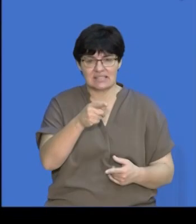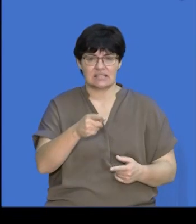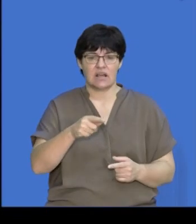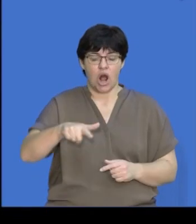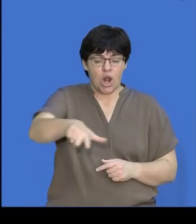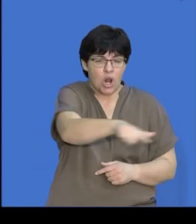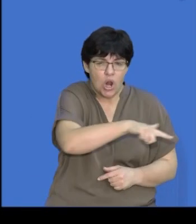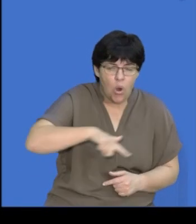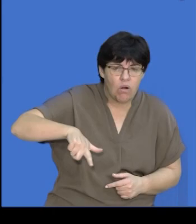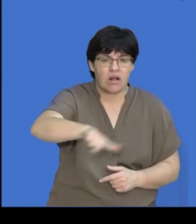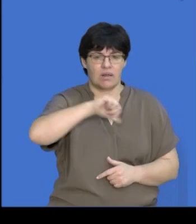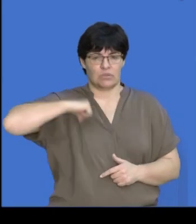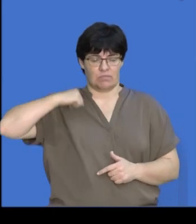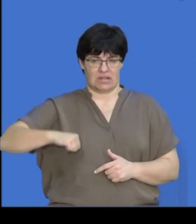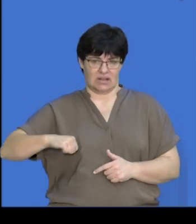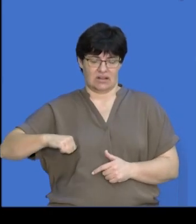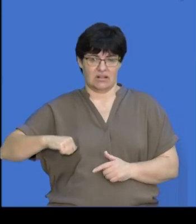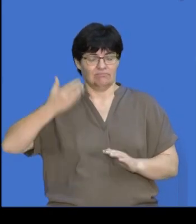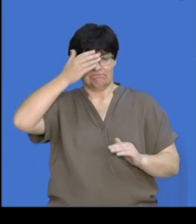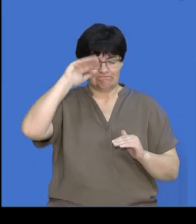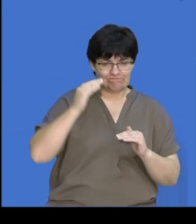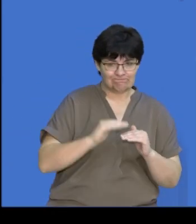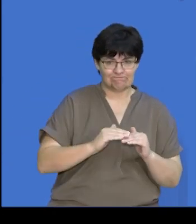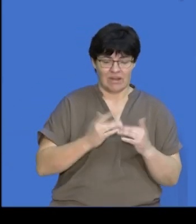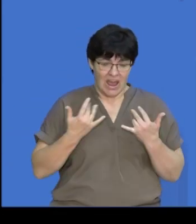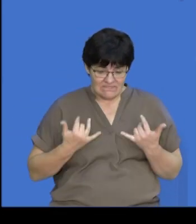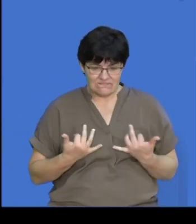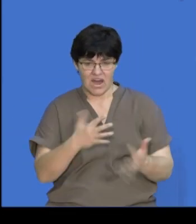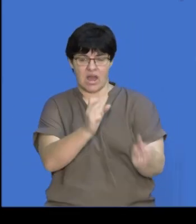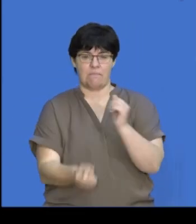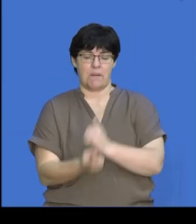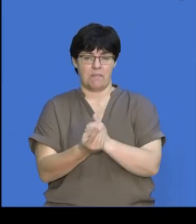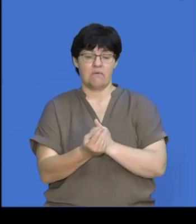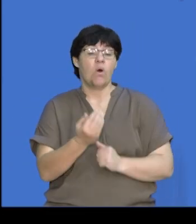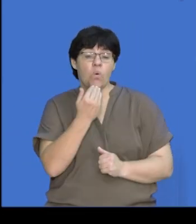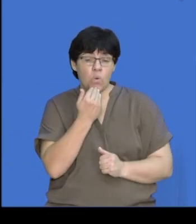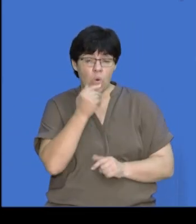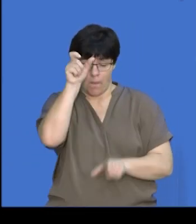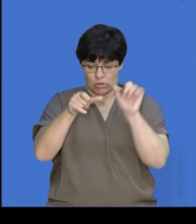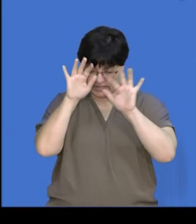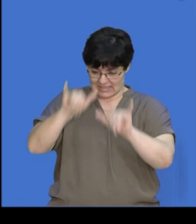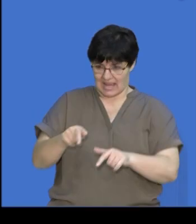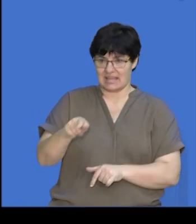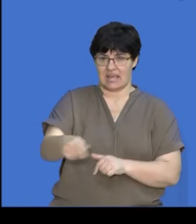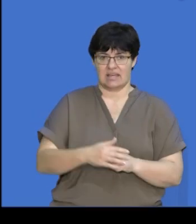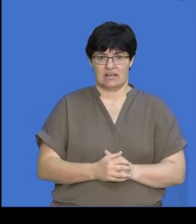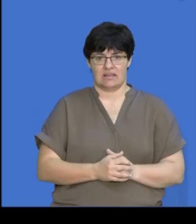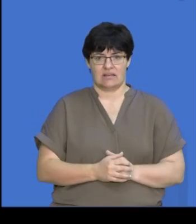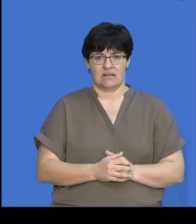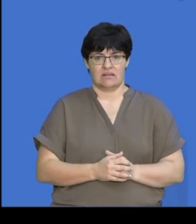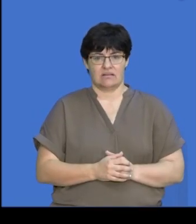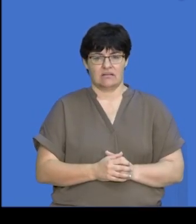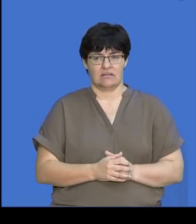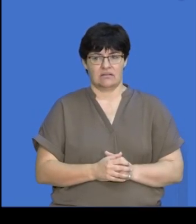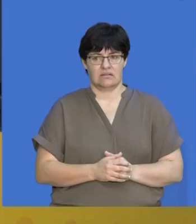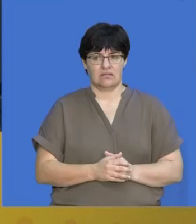local municipality can reduce fire hazards for people living in informal settlements. Now take a